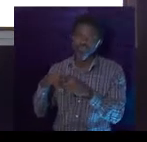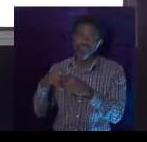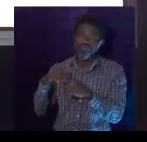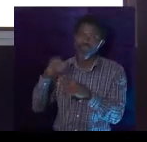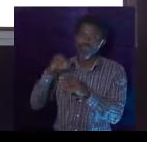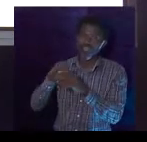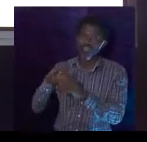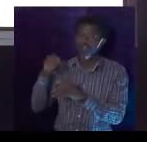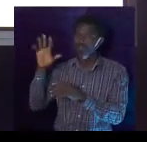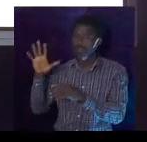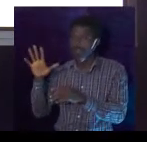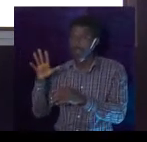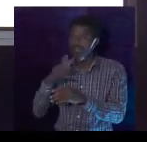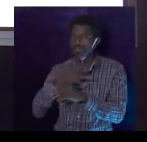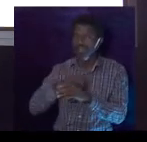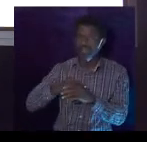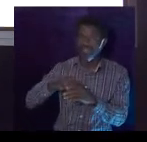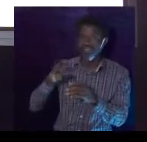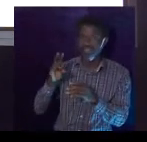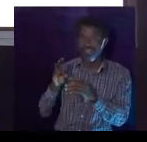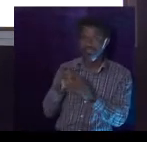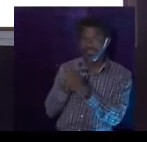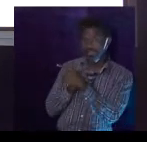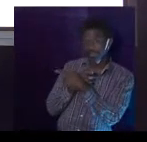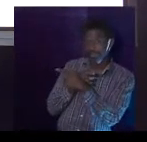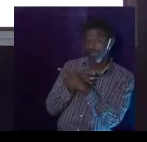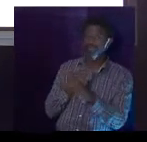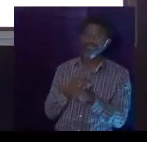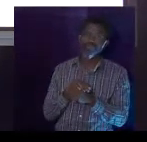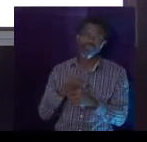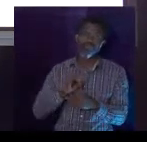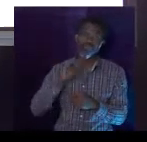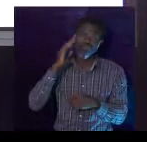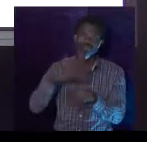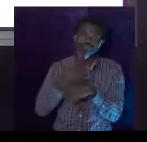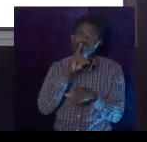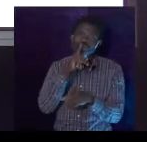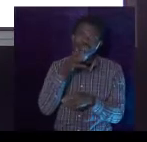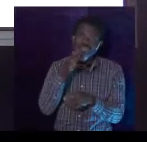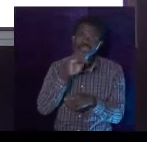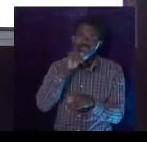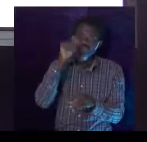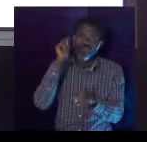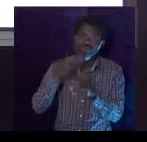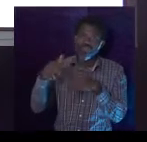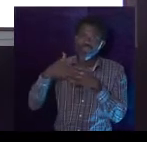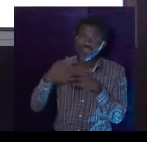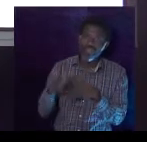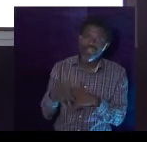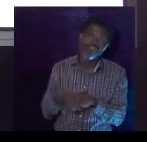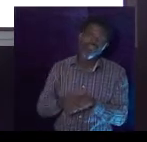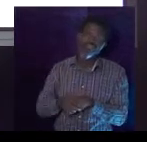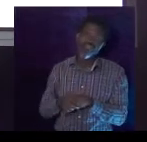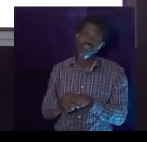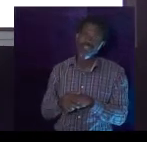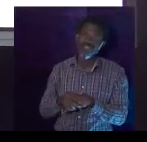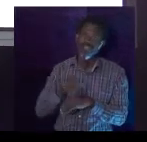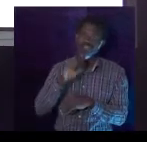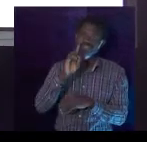here 17. But there was 1 digit after the decimal point. So I'll make sure there is 1 digit after the decimal point. So that gives